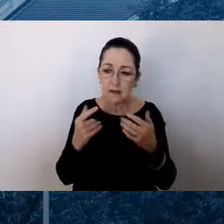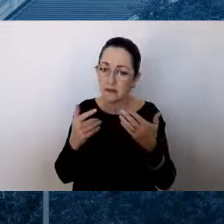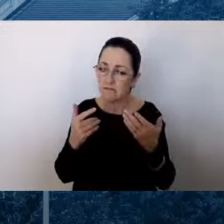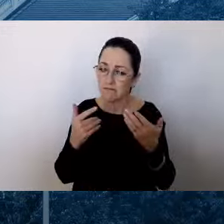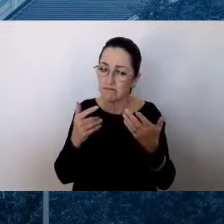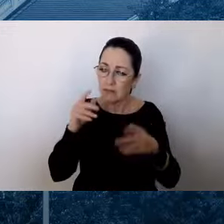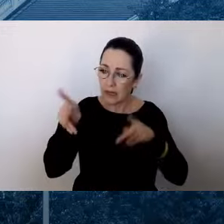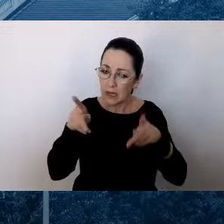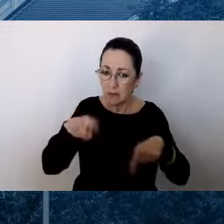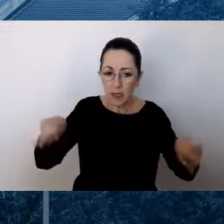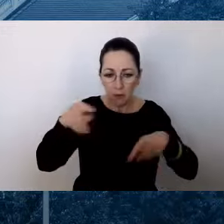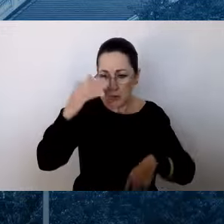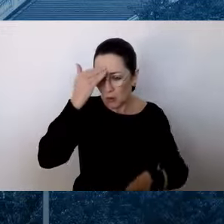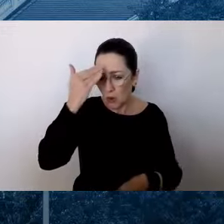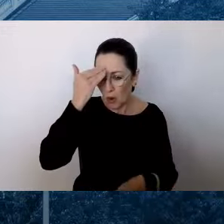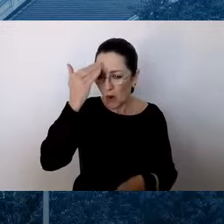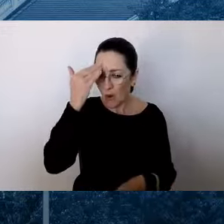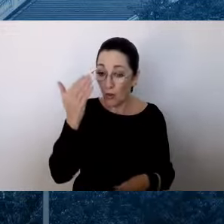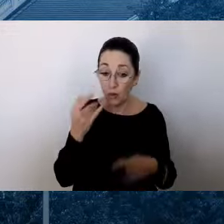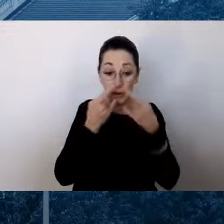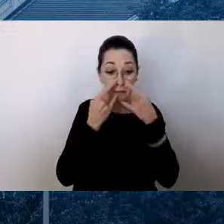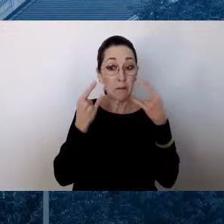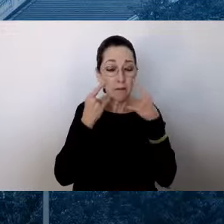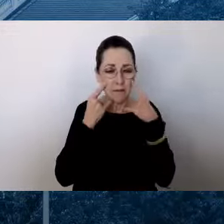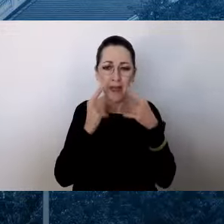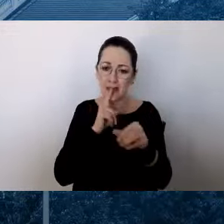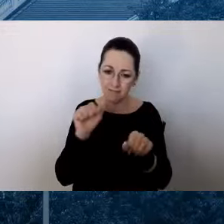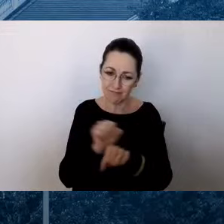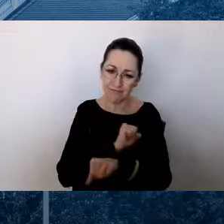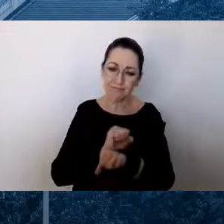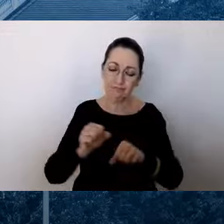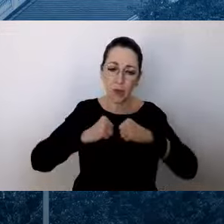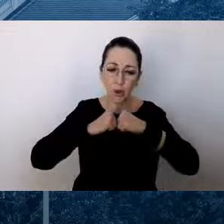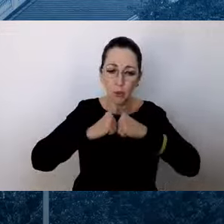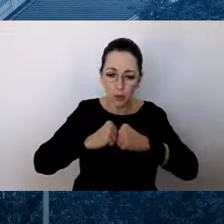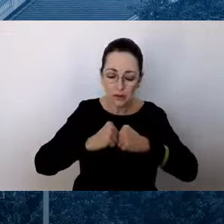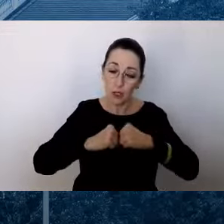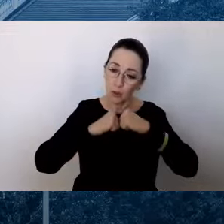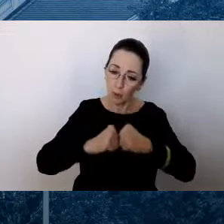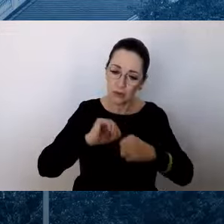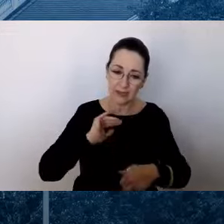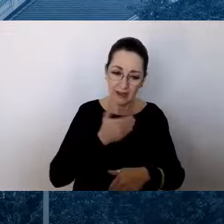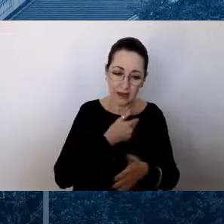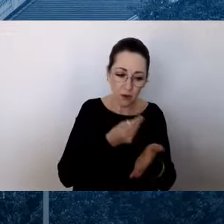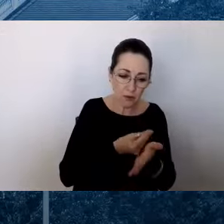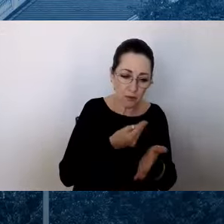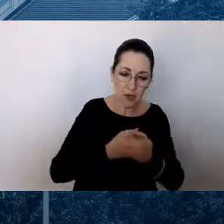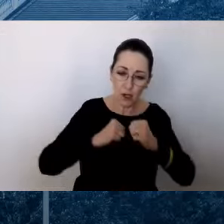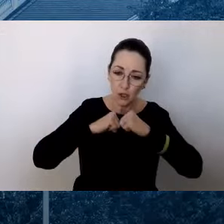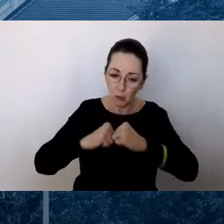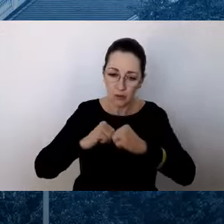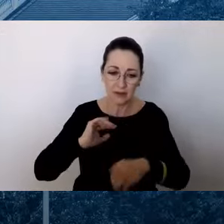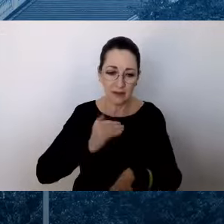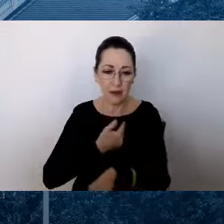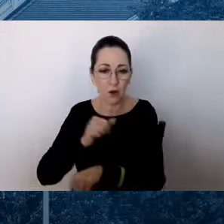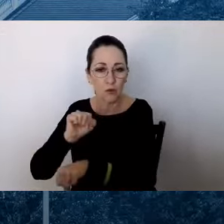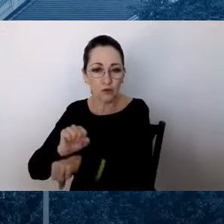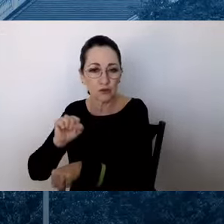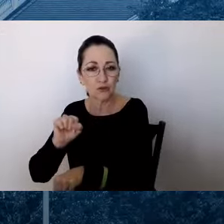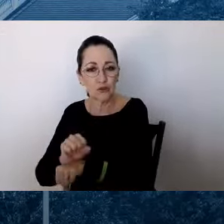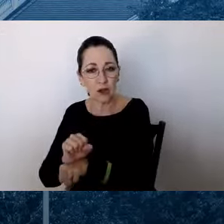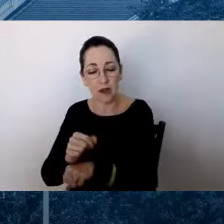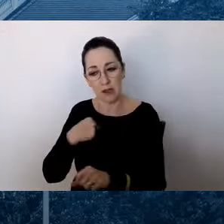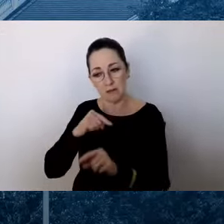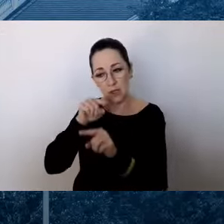they both work. Let's just do them and protect our economy, protect jobs. I was in a small business owner's